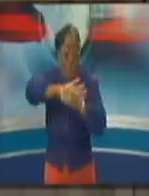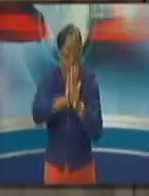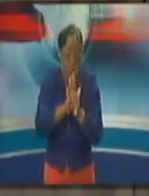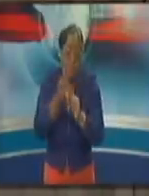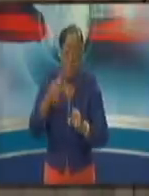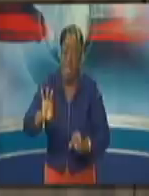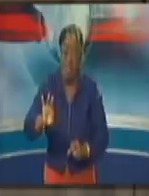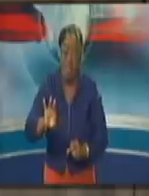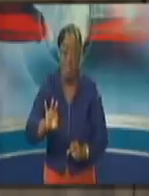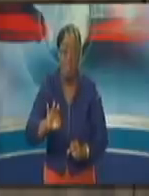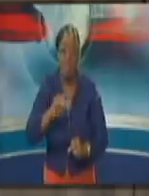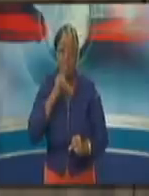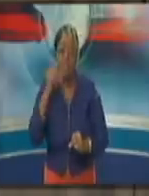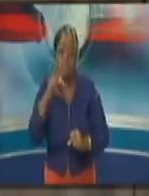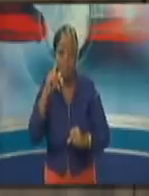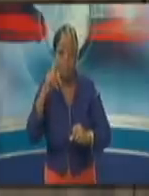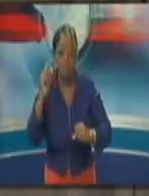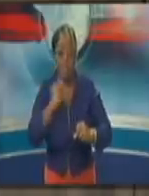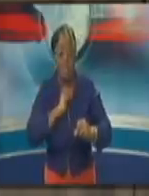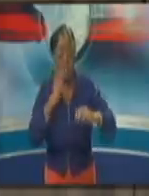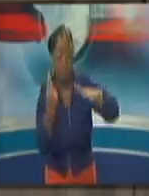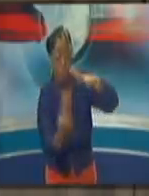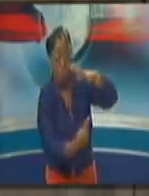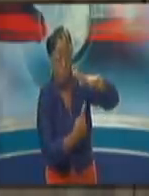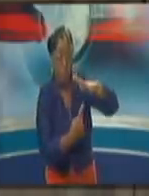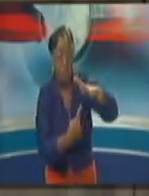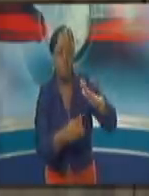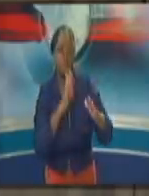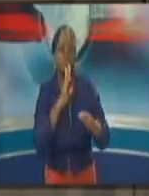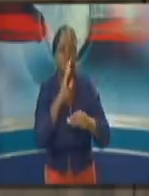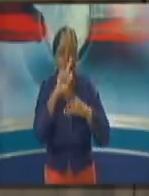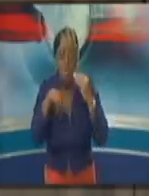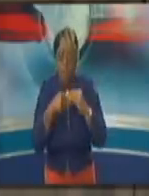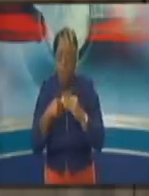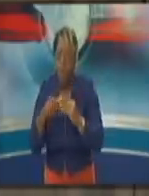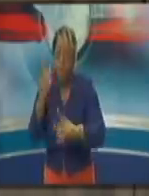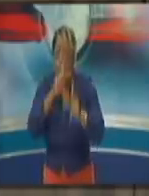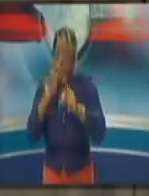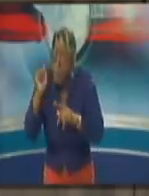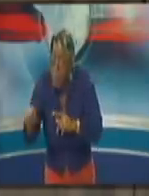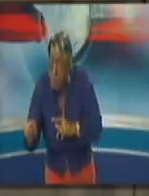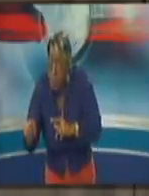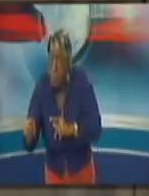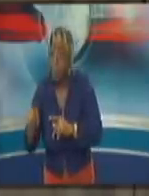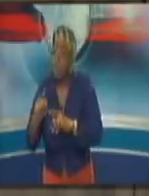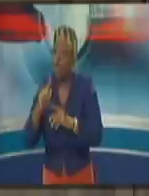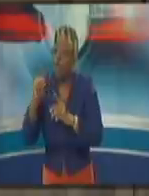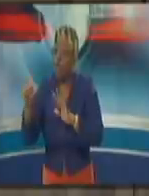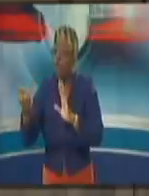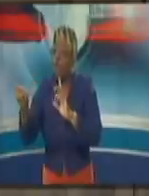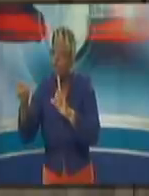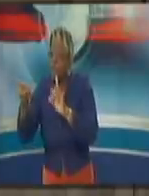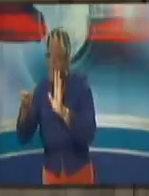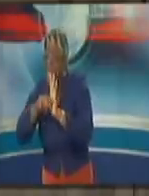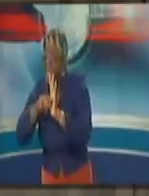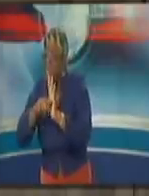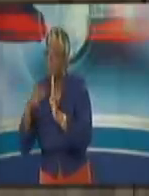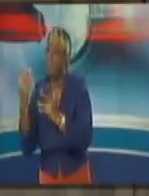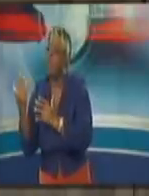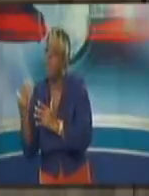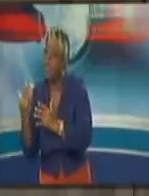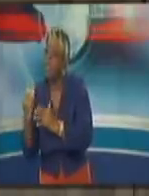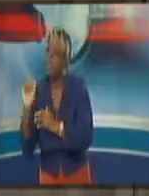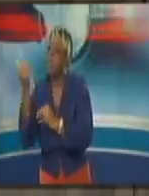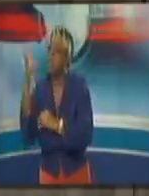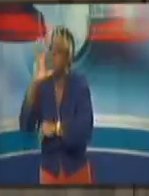What it speaks to is somebody who is positive. We wait the 15 days after the onset of symptoms, and then we have two negative